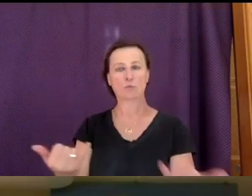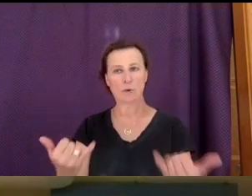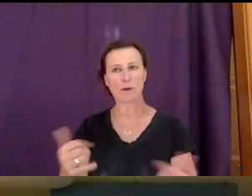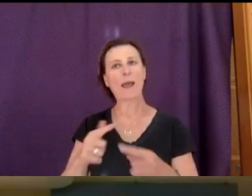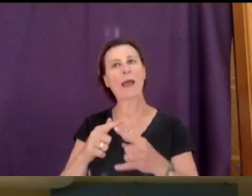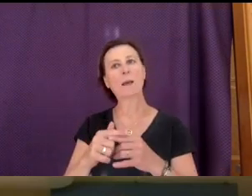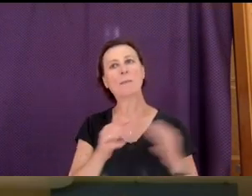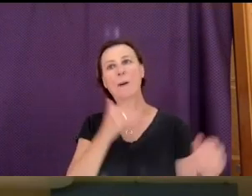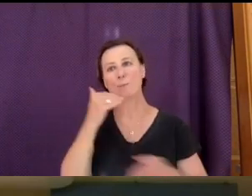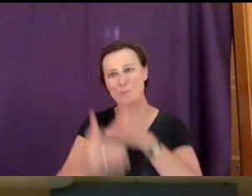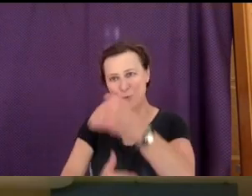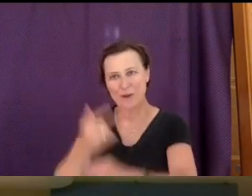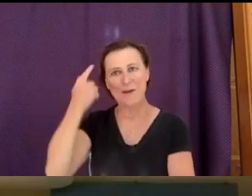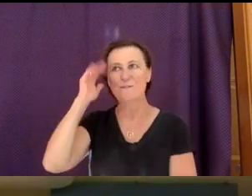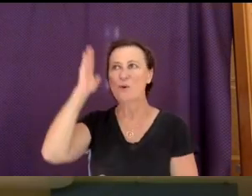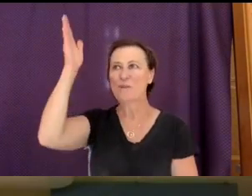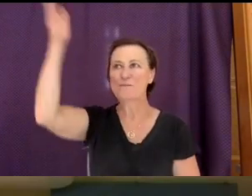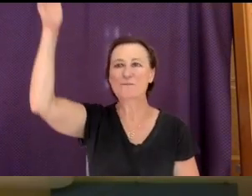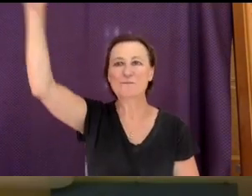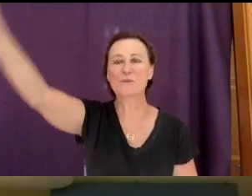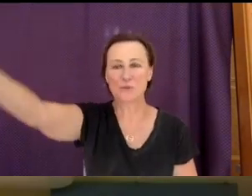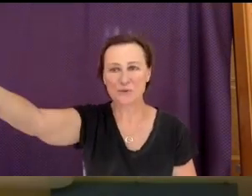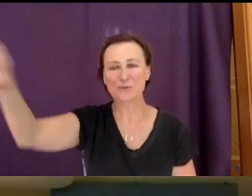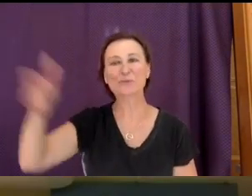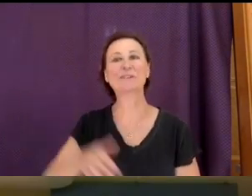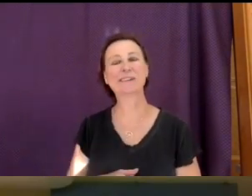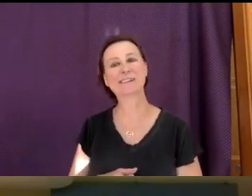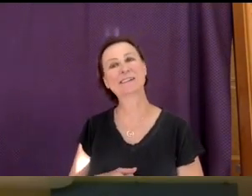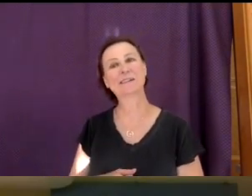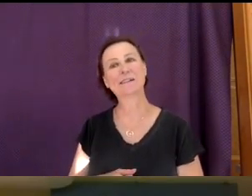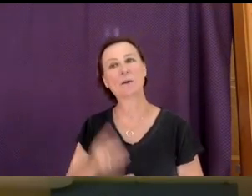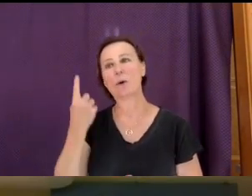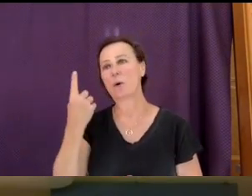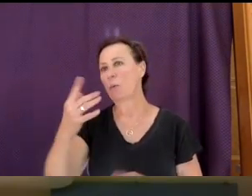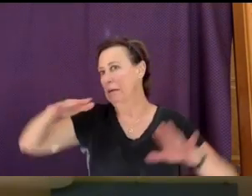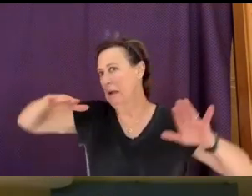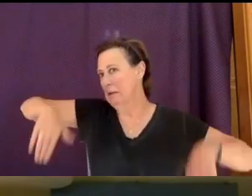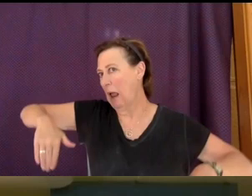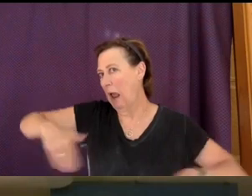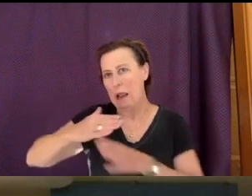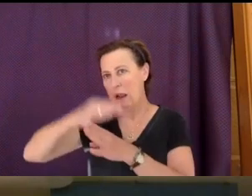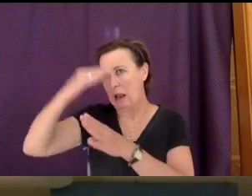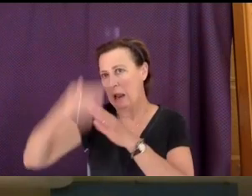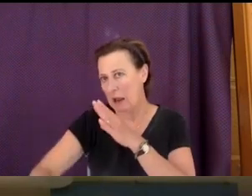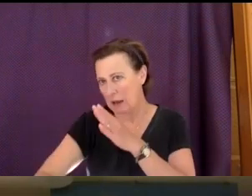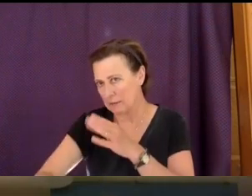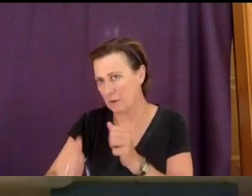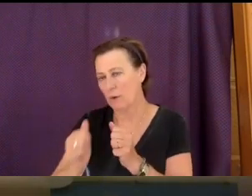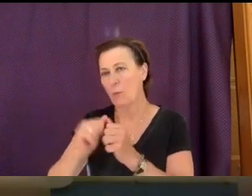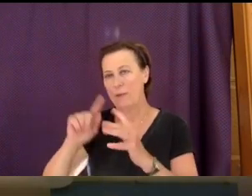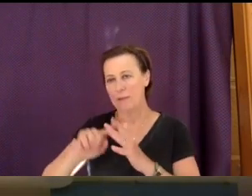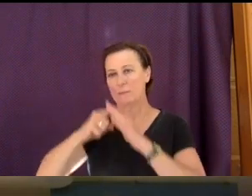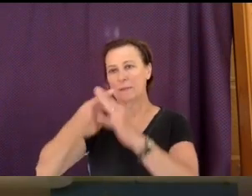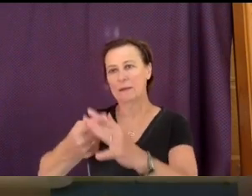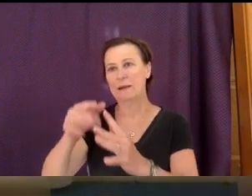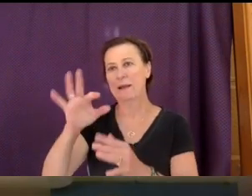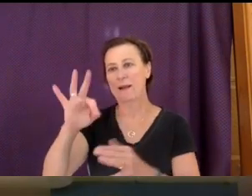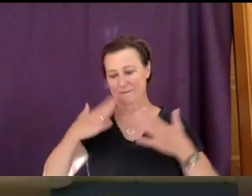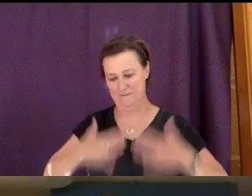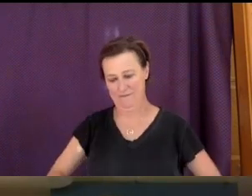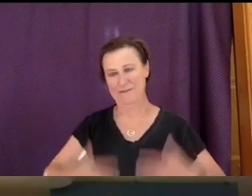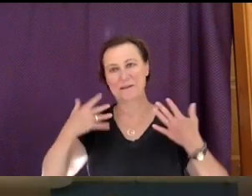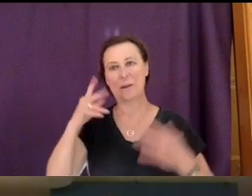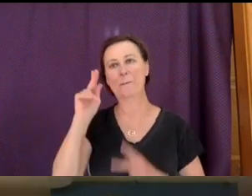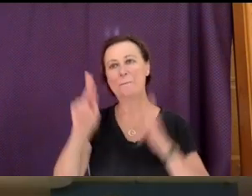the future, one which has presumably not reached an end with the advent of Homo sapiens.